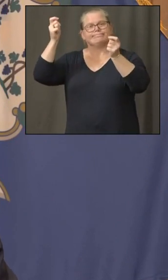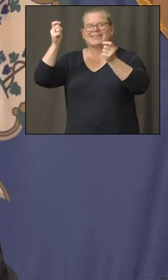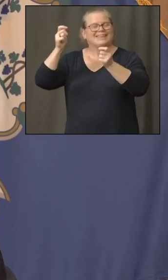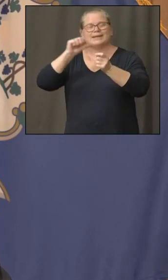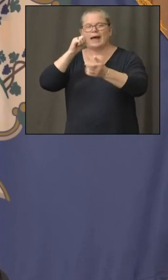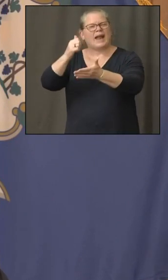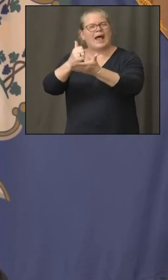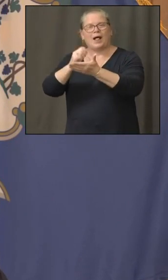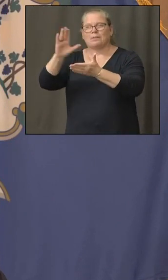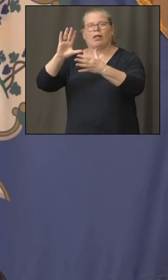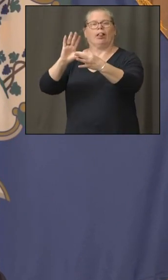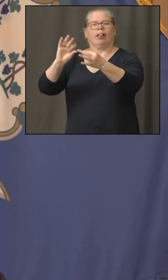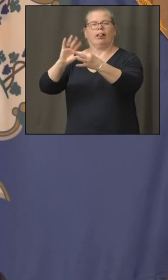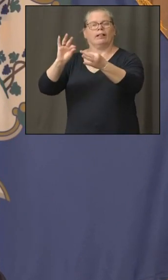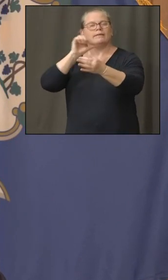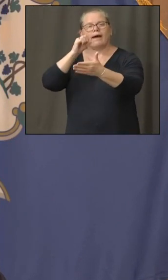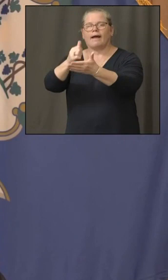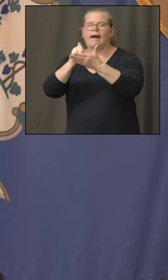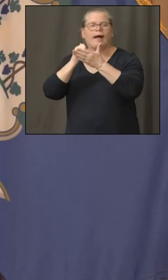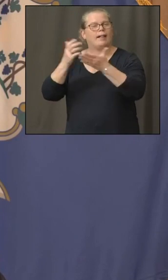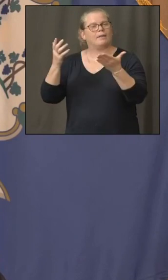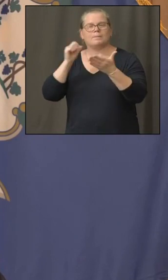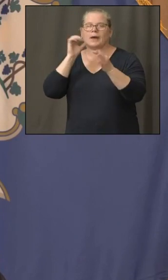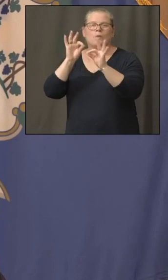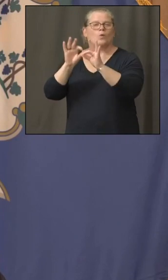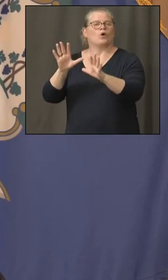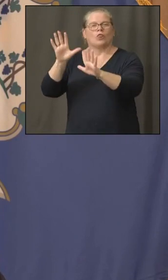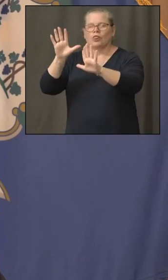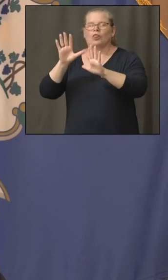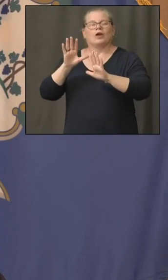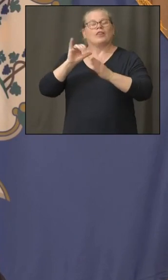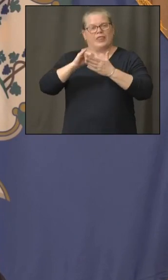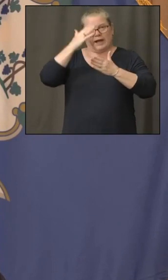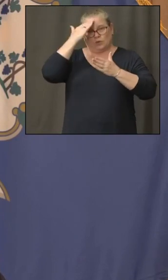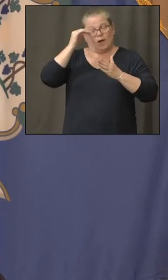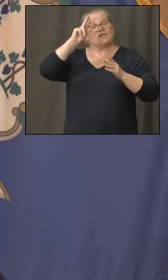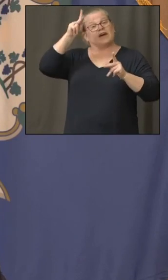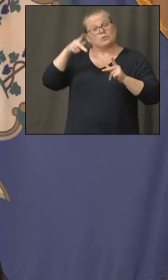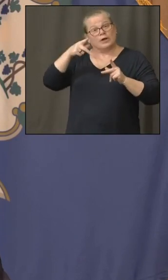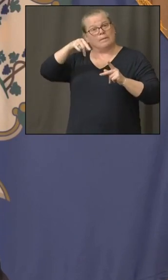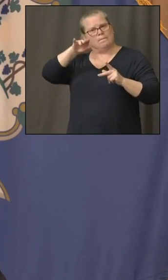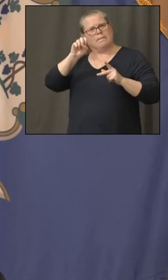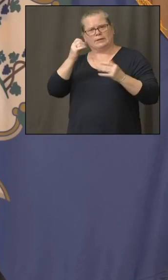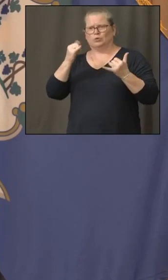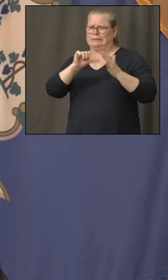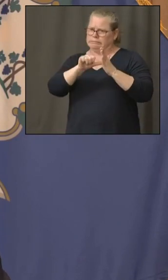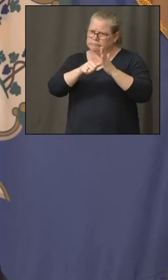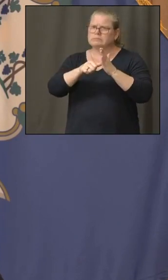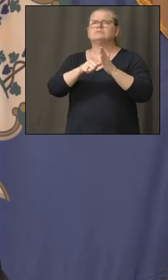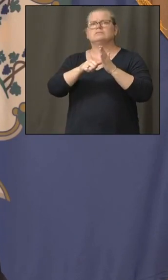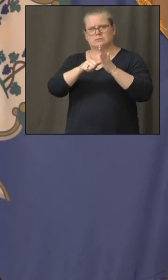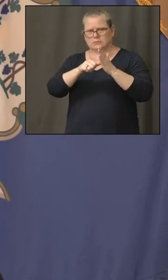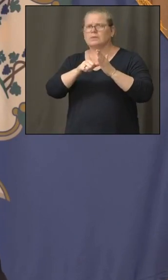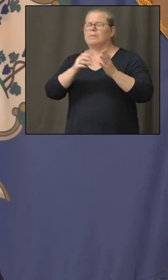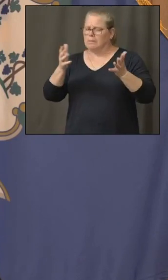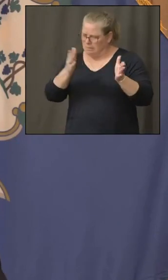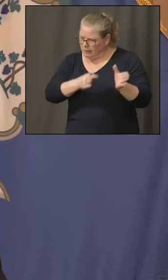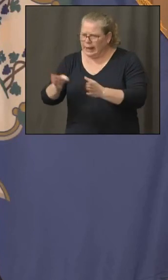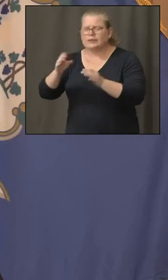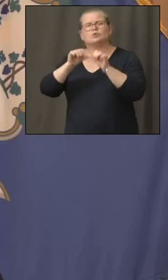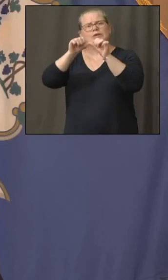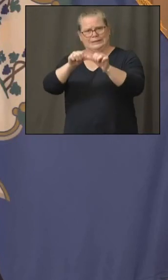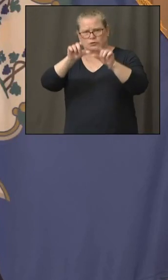very clear today on how they're going to continue to accelerate testing and ramping it up, and there were a couple of comments about that, yes.